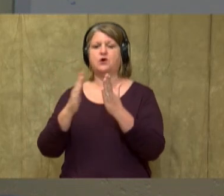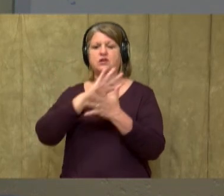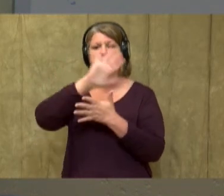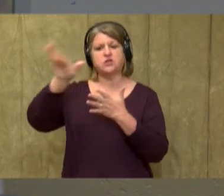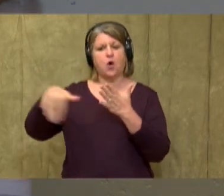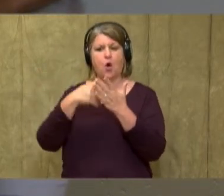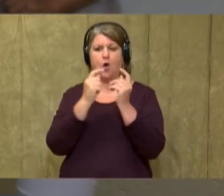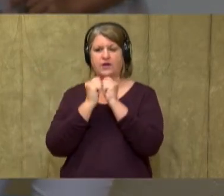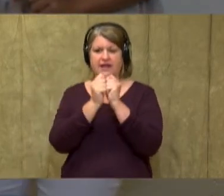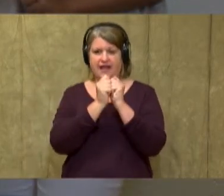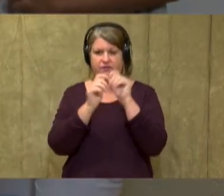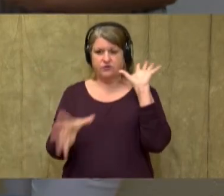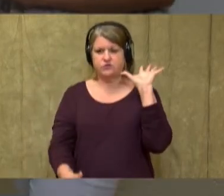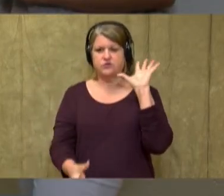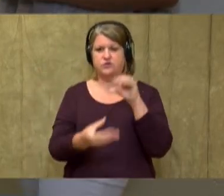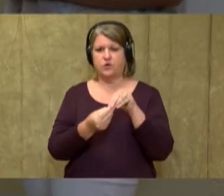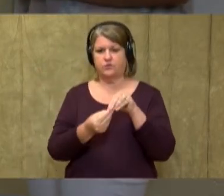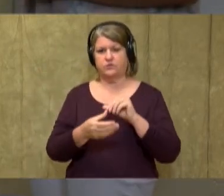Okay.